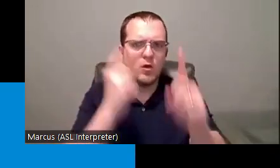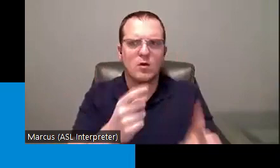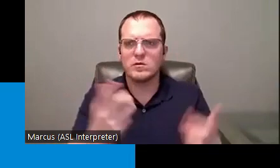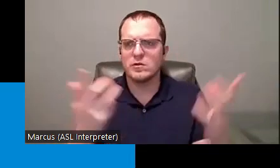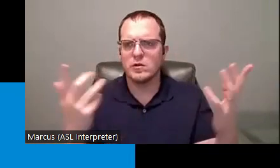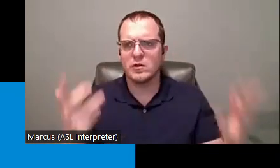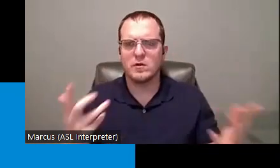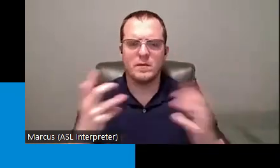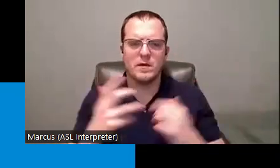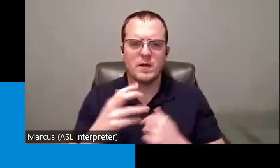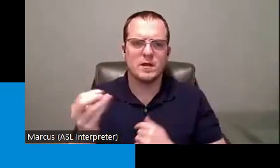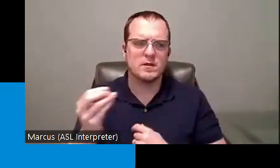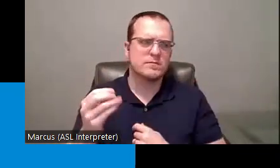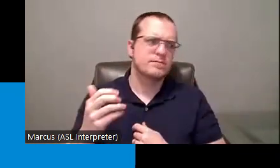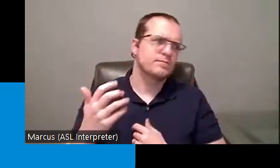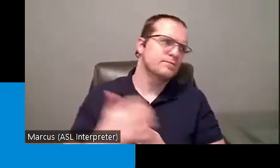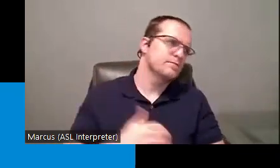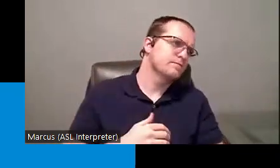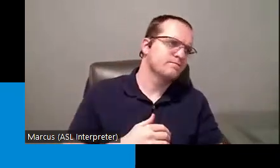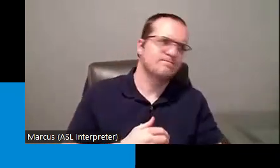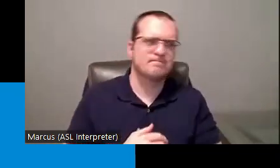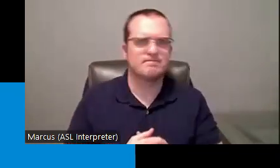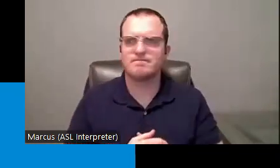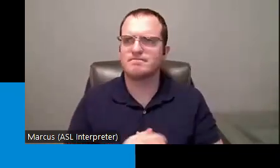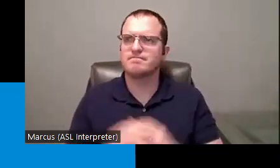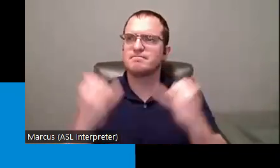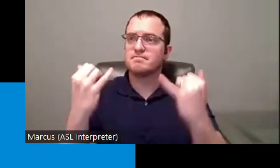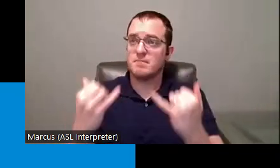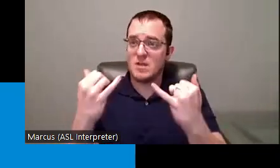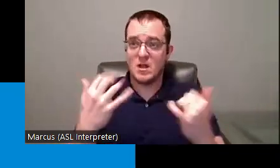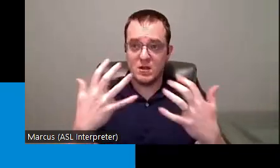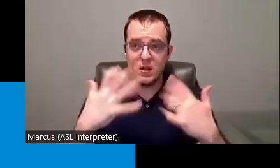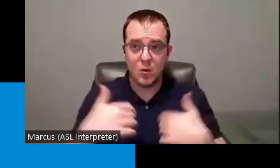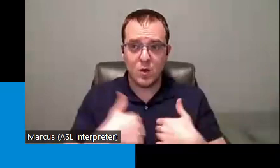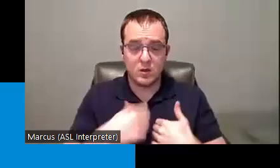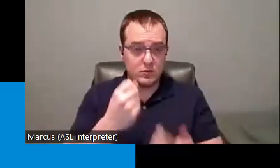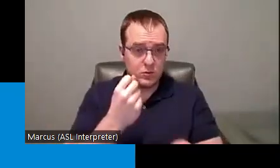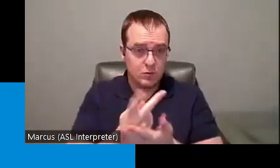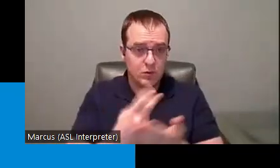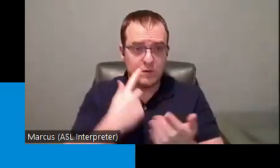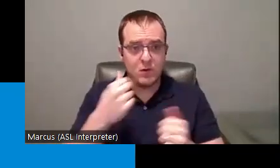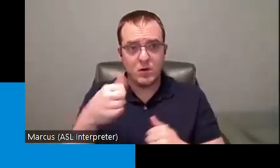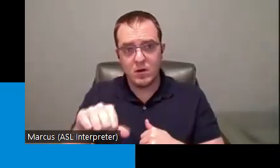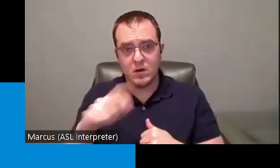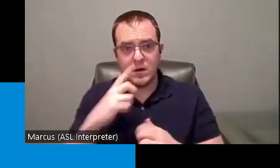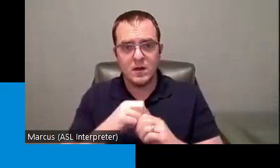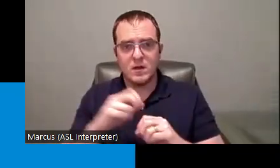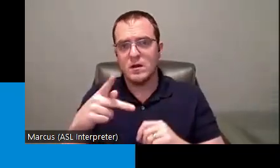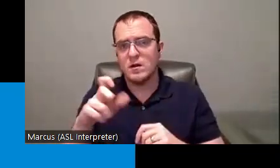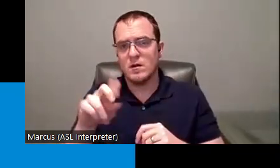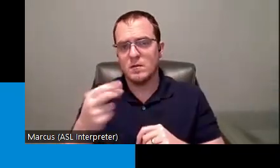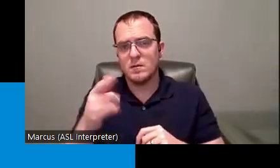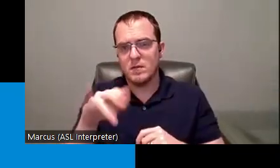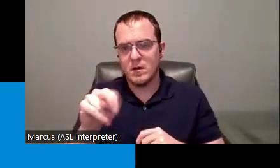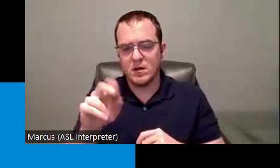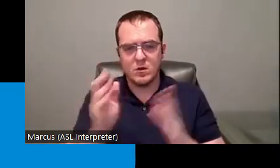And, you know, now they want us to approve or disapprove Penguin plans, and we can't do it because